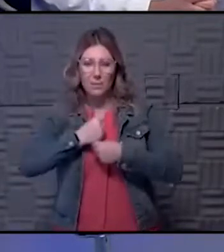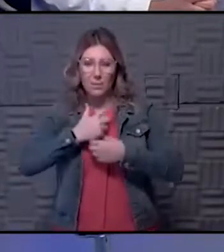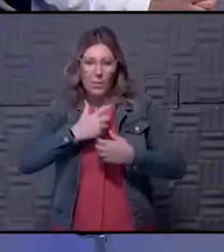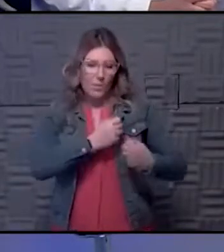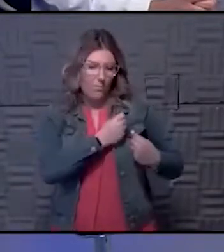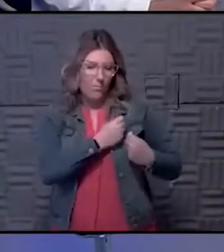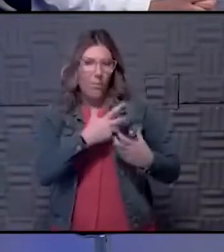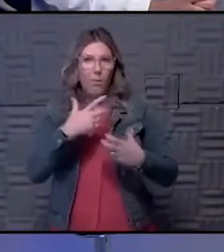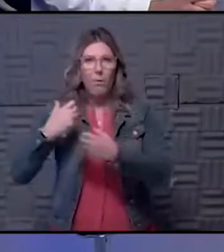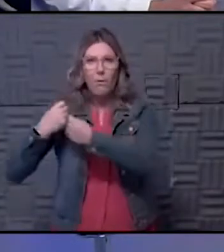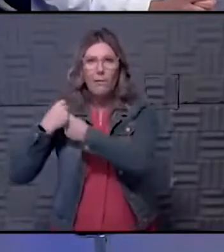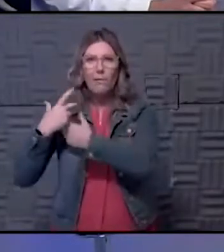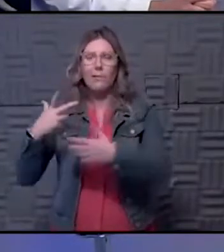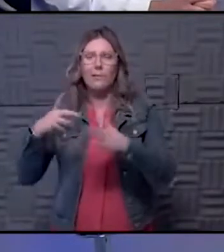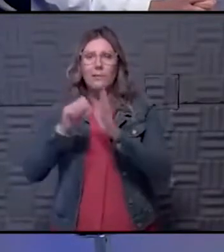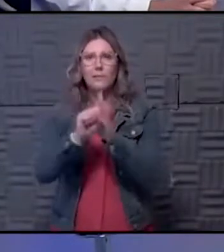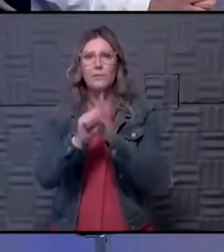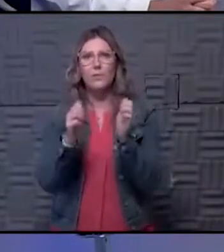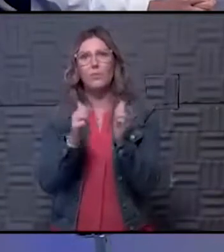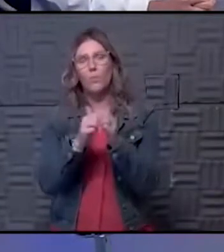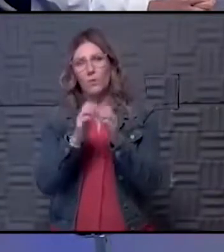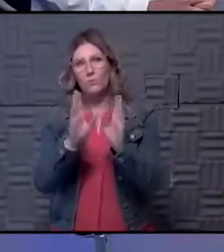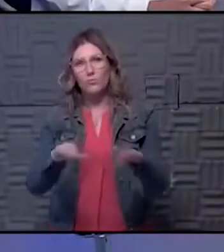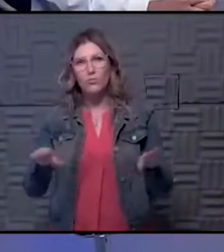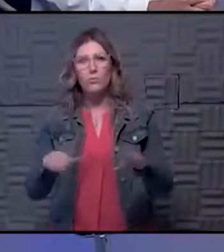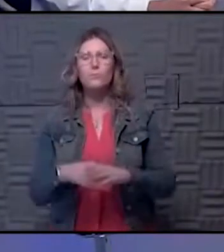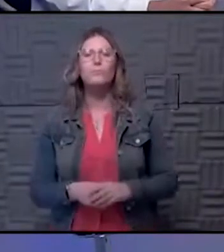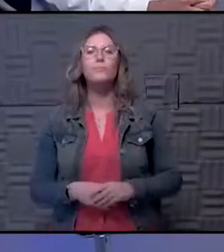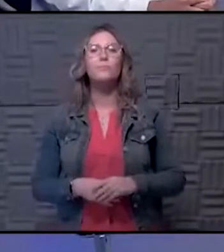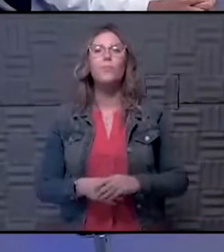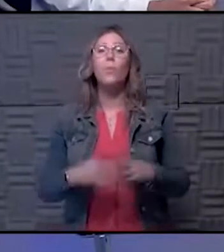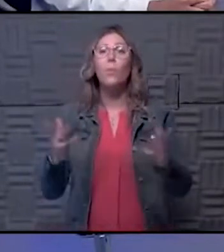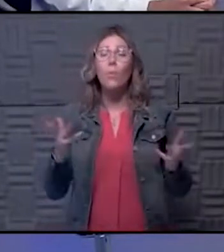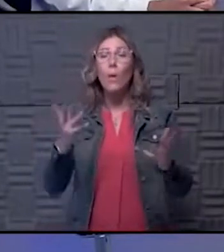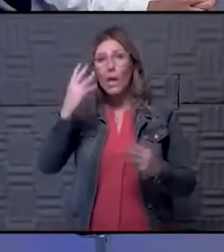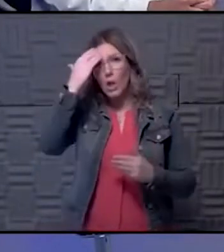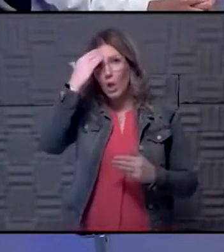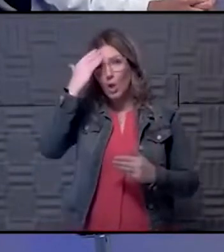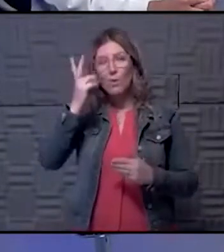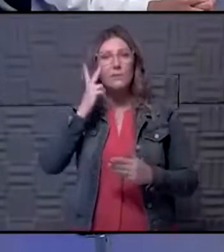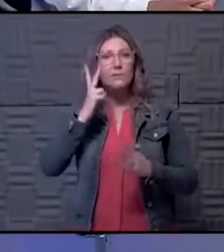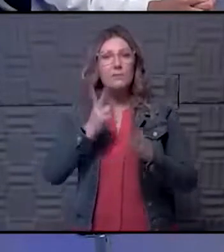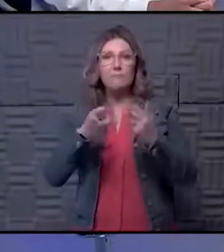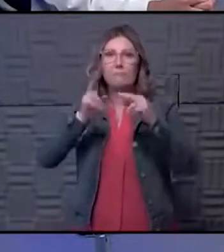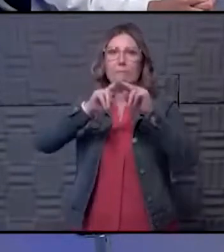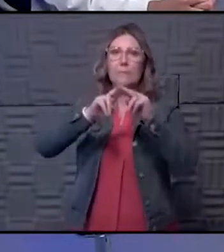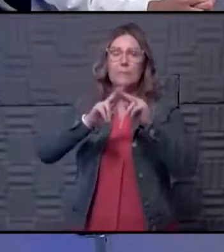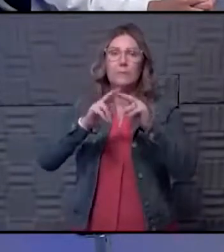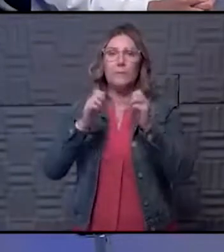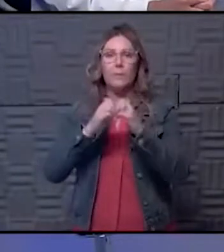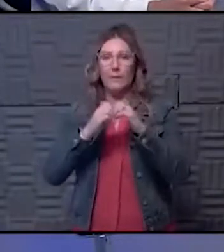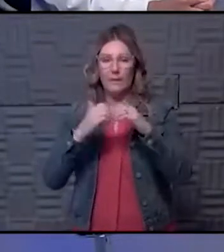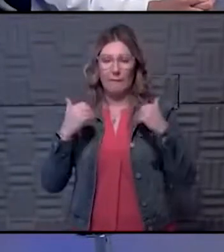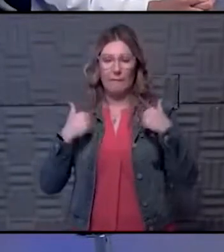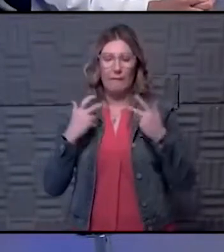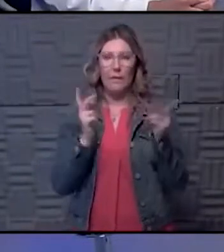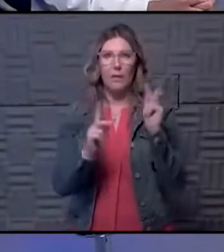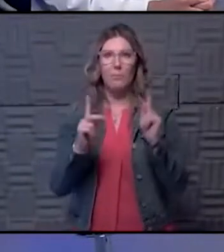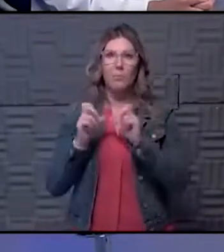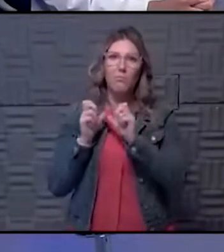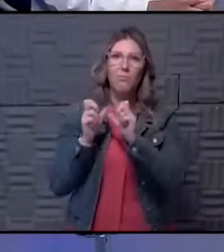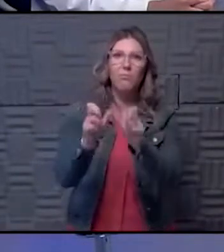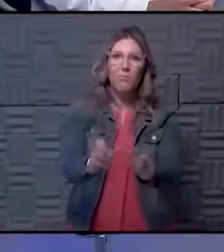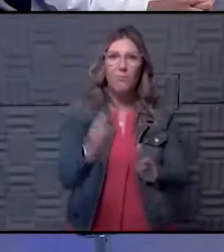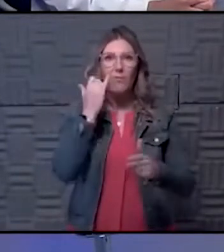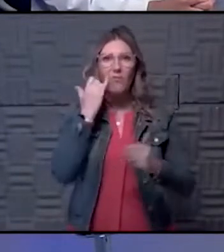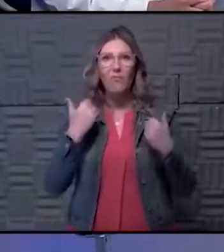with children, Hawk. And one thing we know is we're seeing a rise, especially in younger people, of long-haul syndrome, whether or not they were